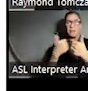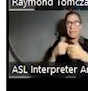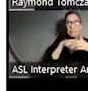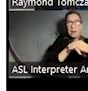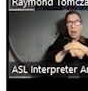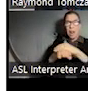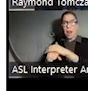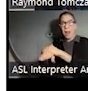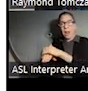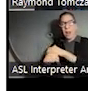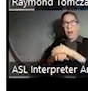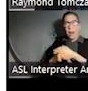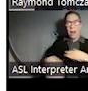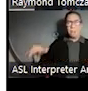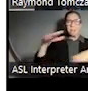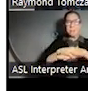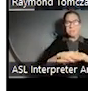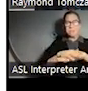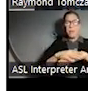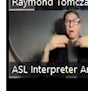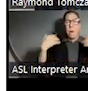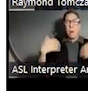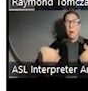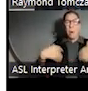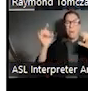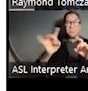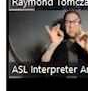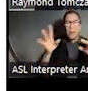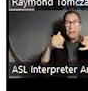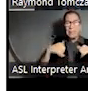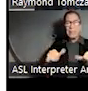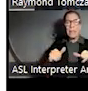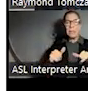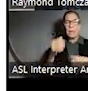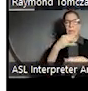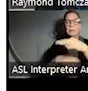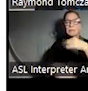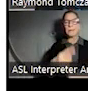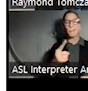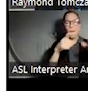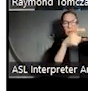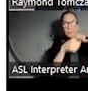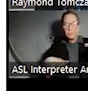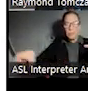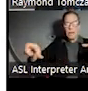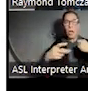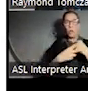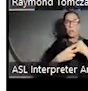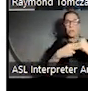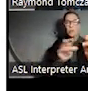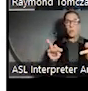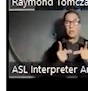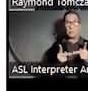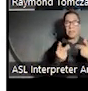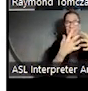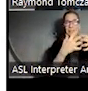at 40th Street, is already a monstrosity and should instead be a single crossing at 10th Avenue with a storage facility integrating a